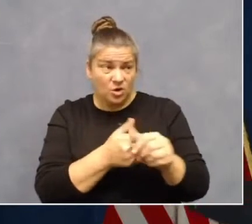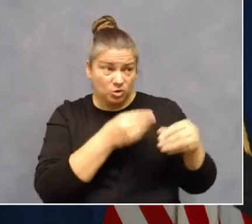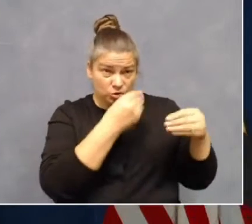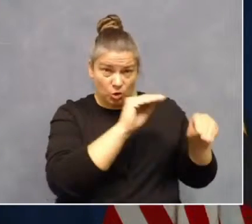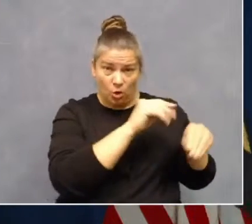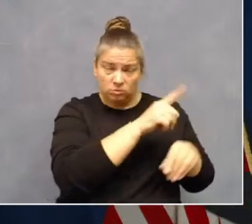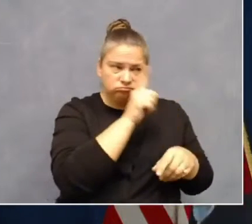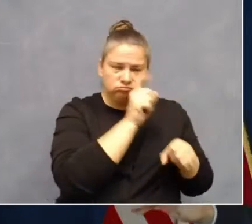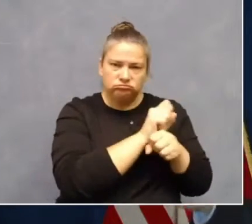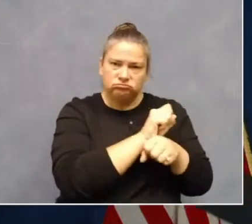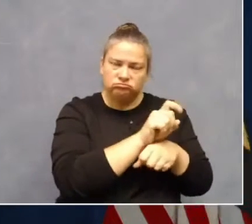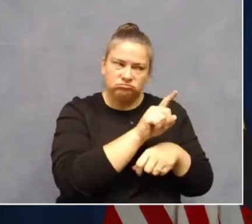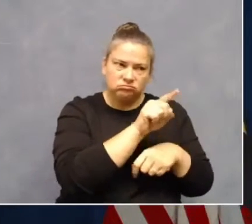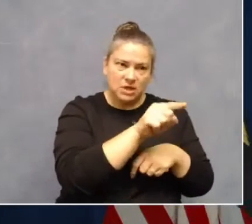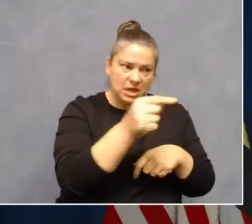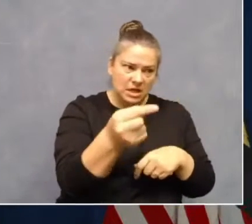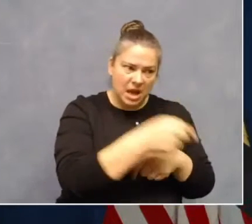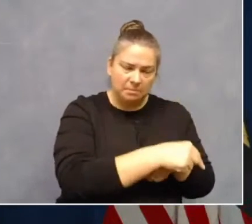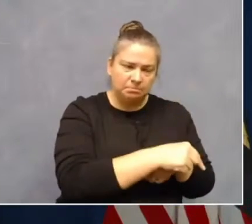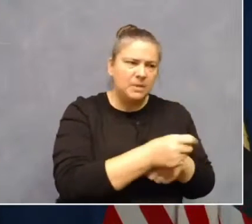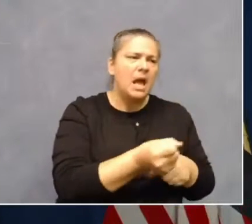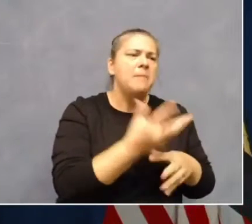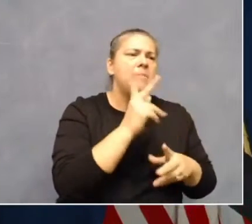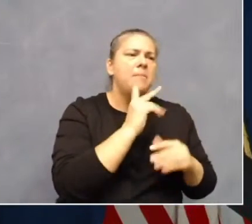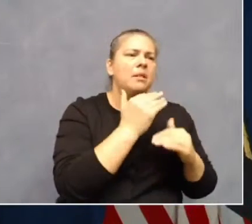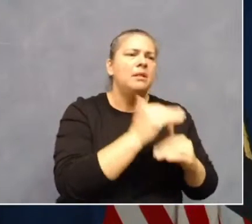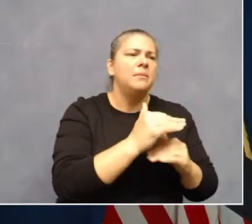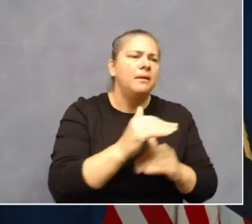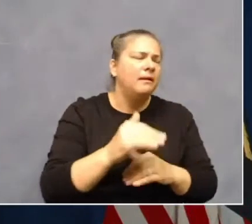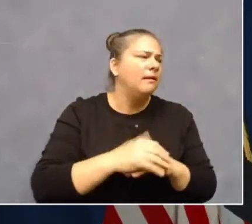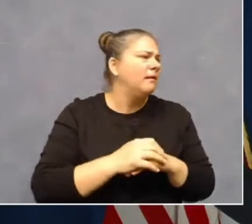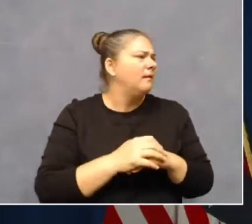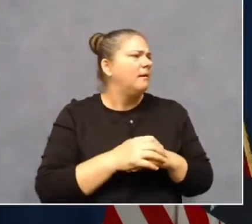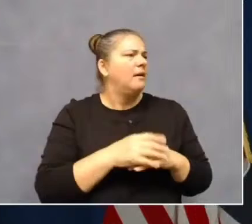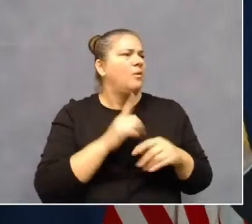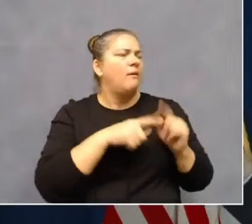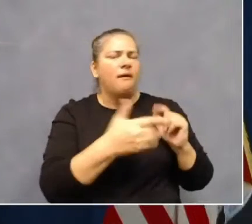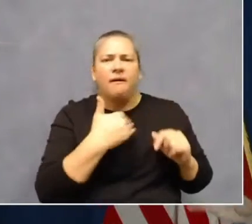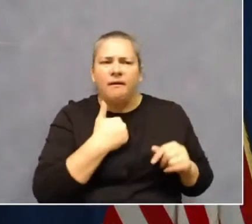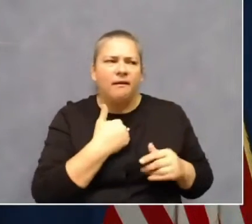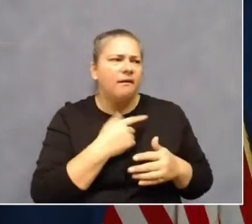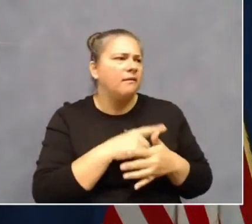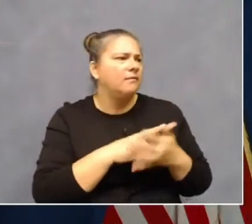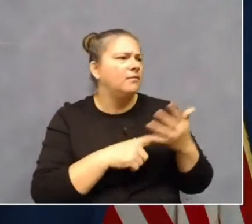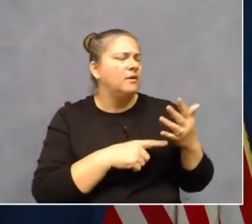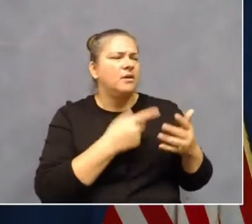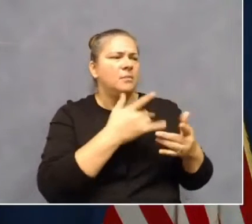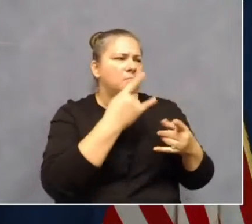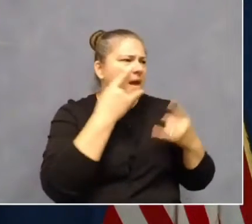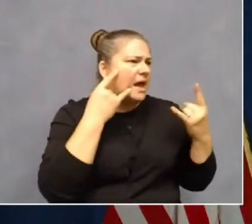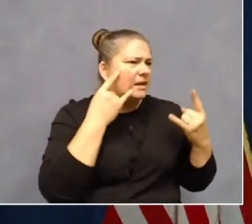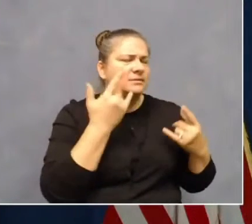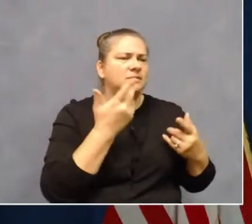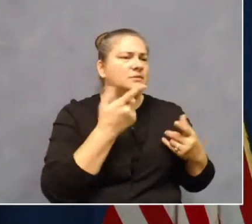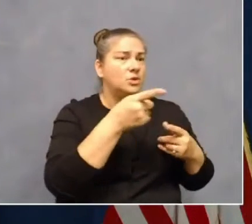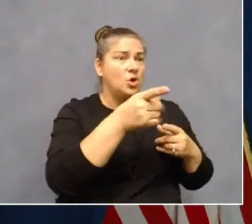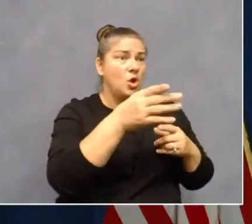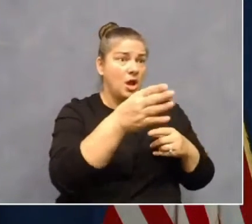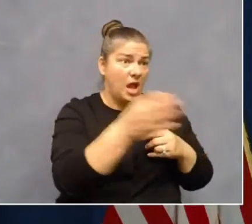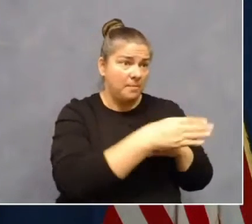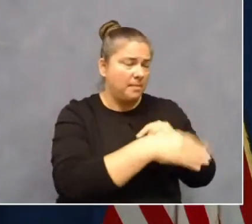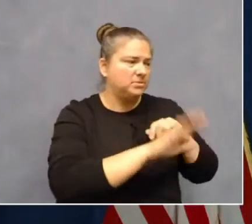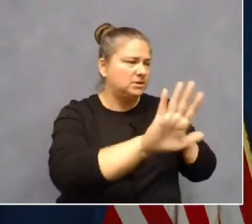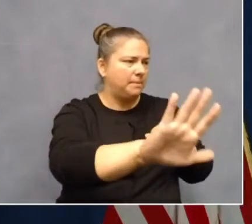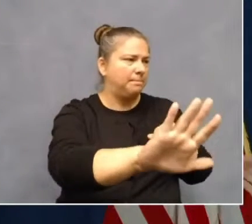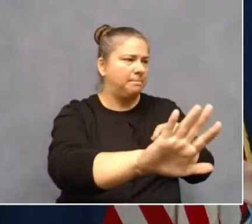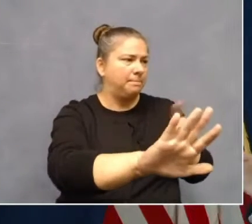many people come in at any one time, and when that level of people have gone there, no more until people come out. If we could